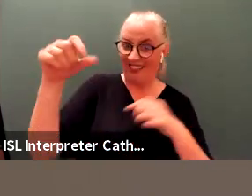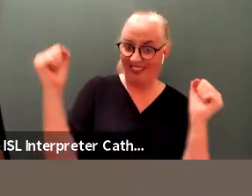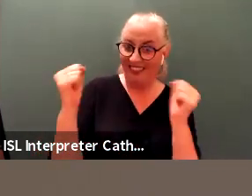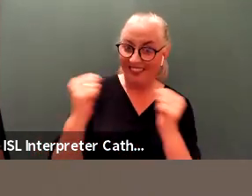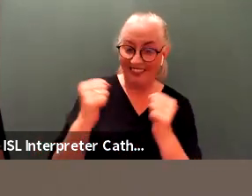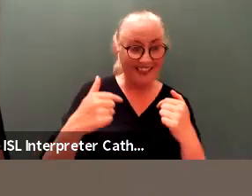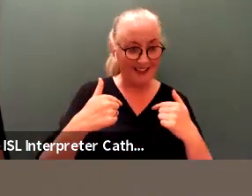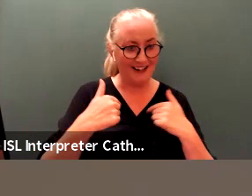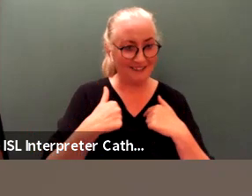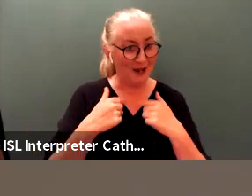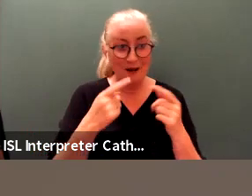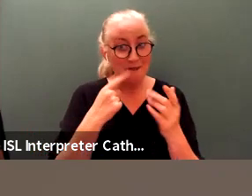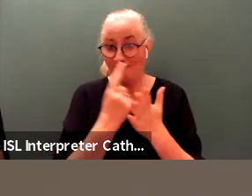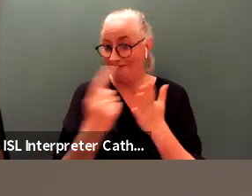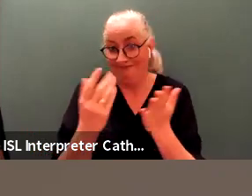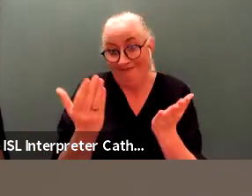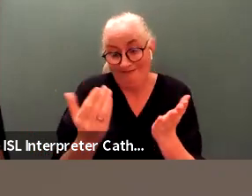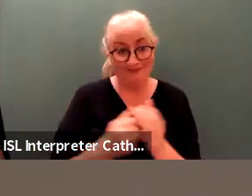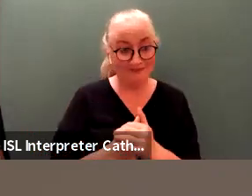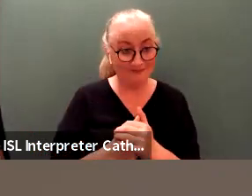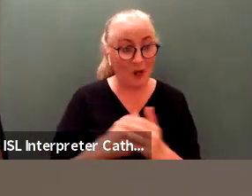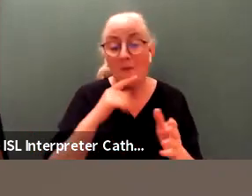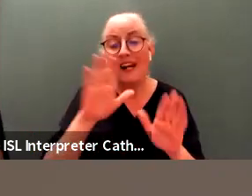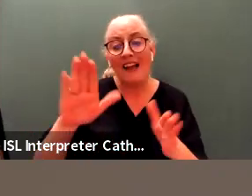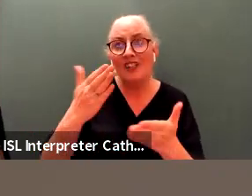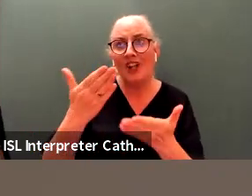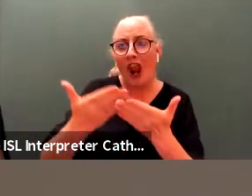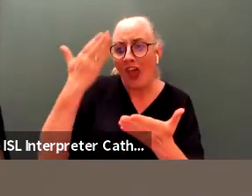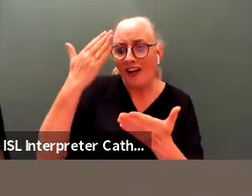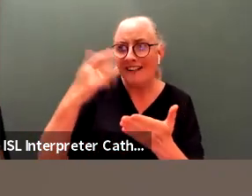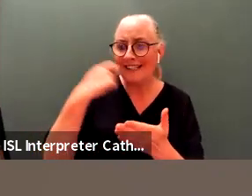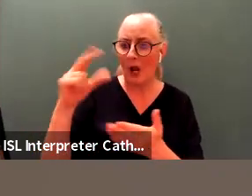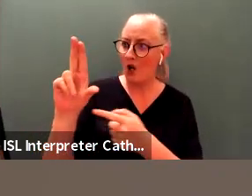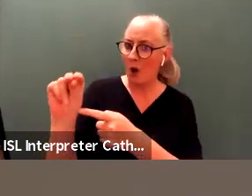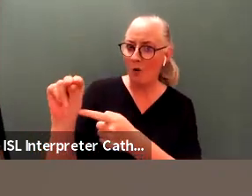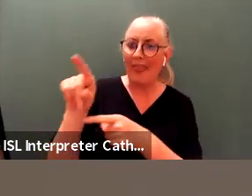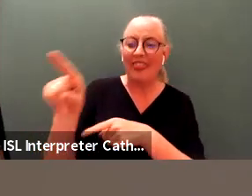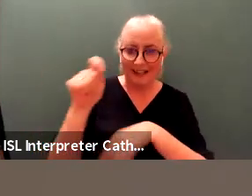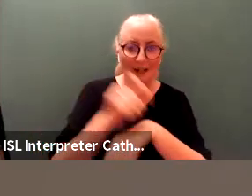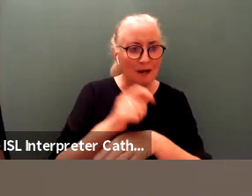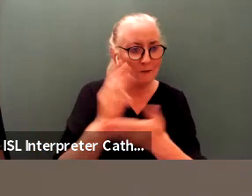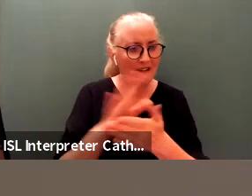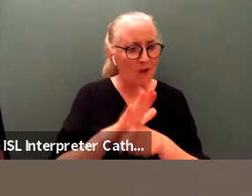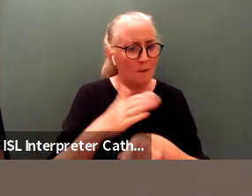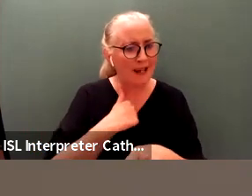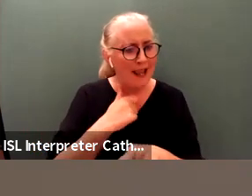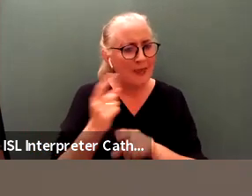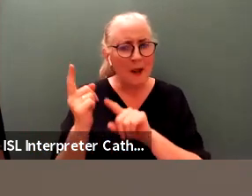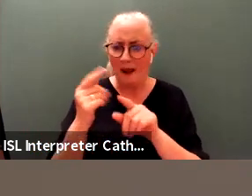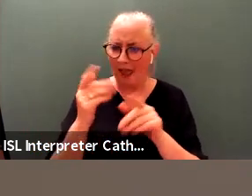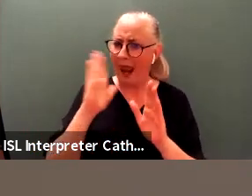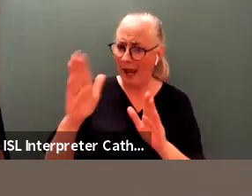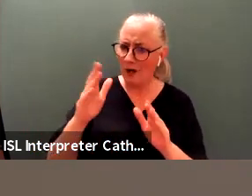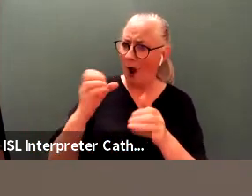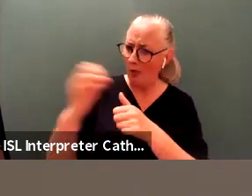great people for saying yes, but learning to say no probably has been the best thing for me. And just stepping back and let other people do things.